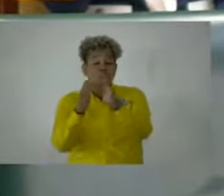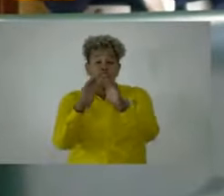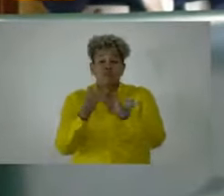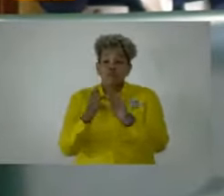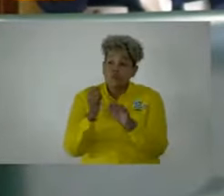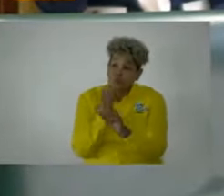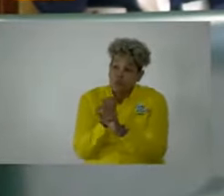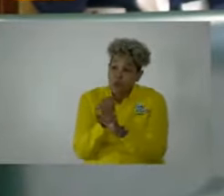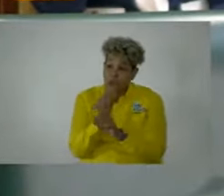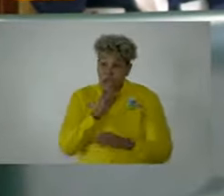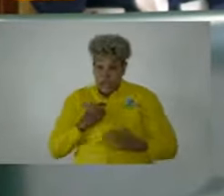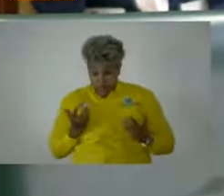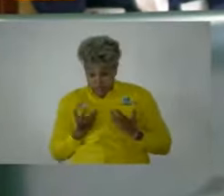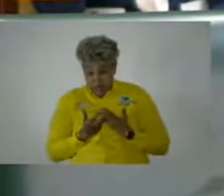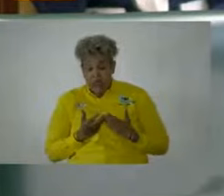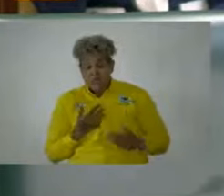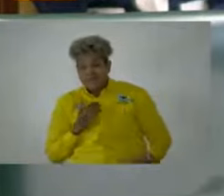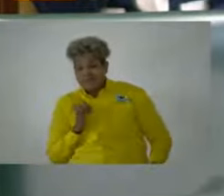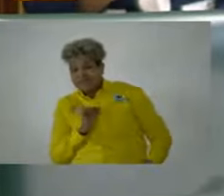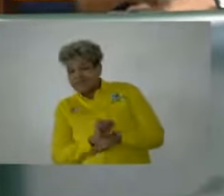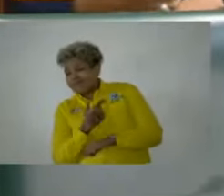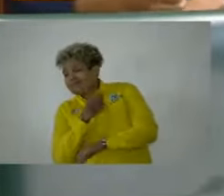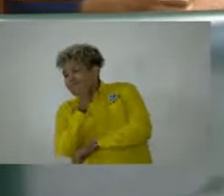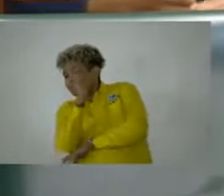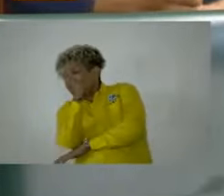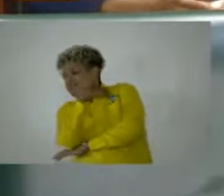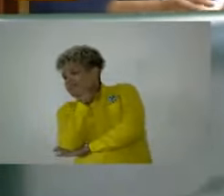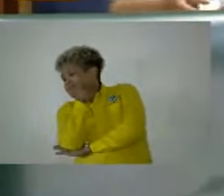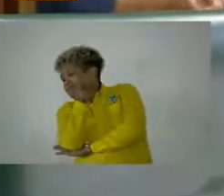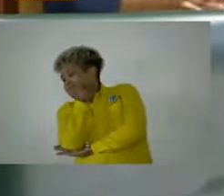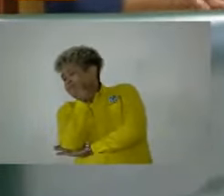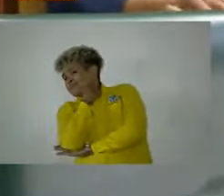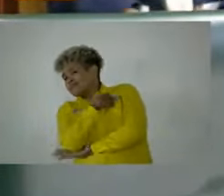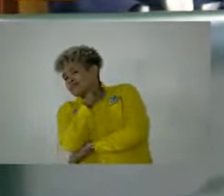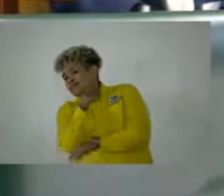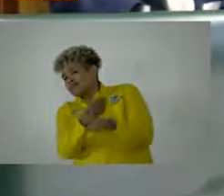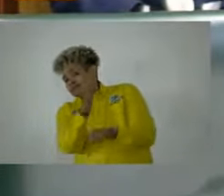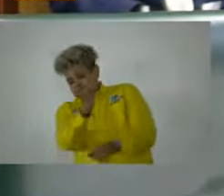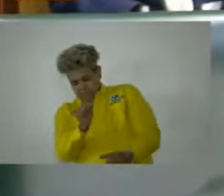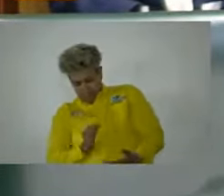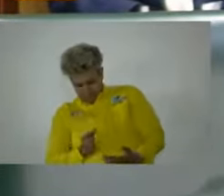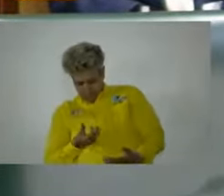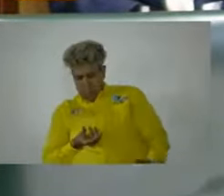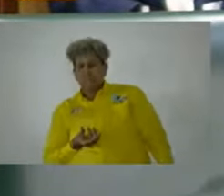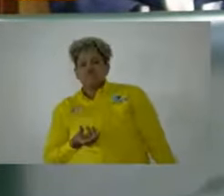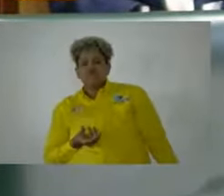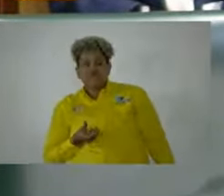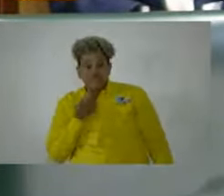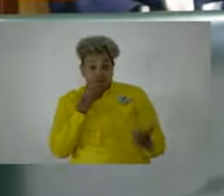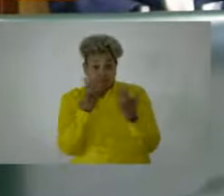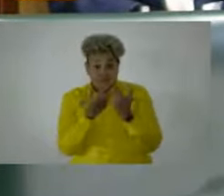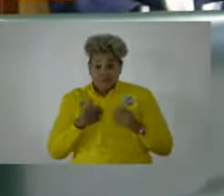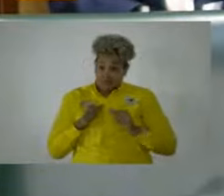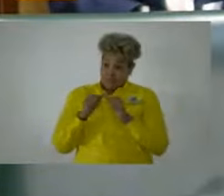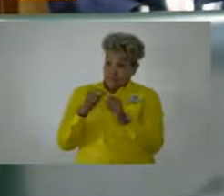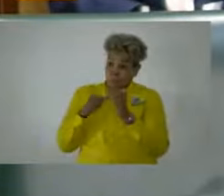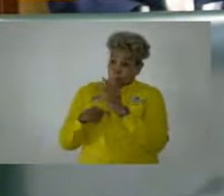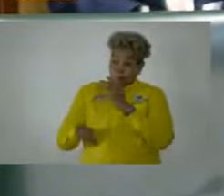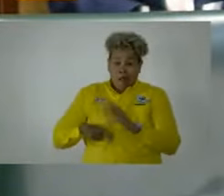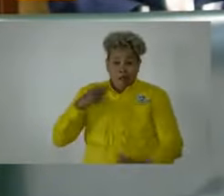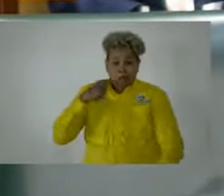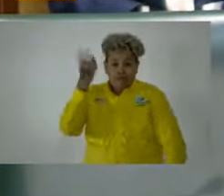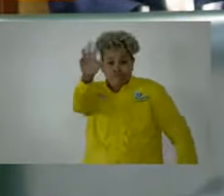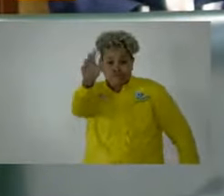Jamaicans of working age staying outside the workforce, unwilling to work for wages that cannot sustain them with a decent quality of